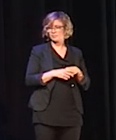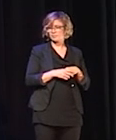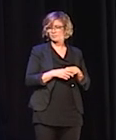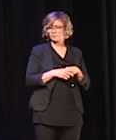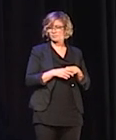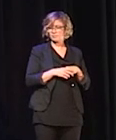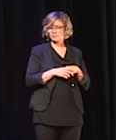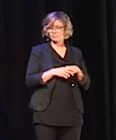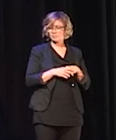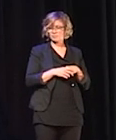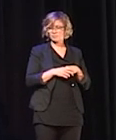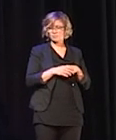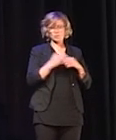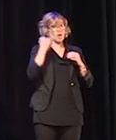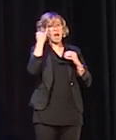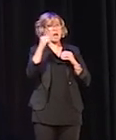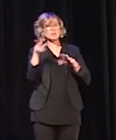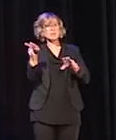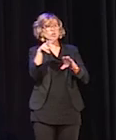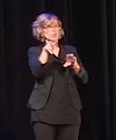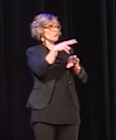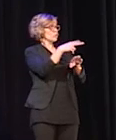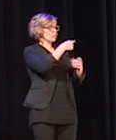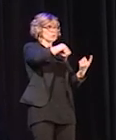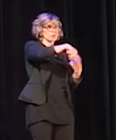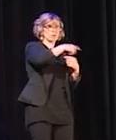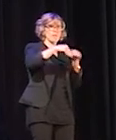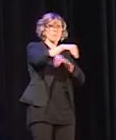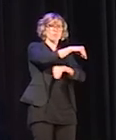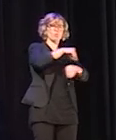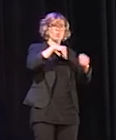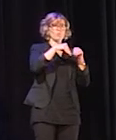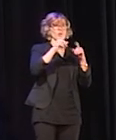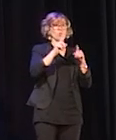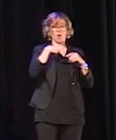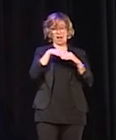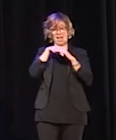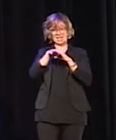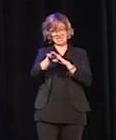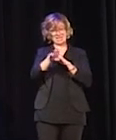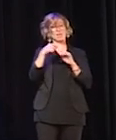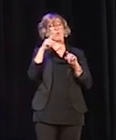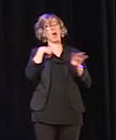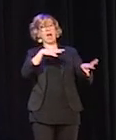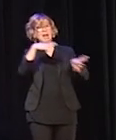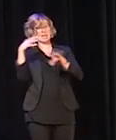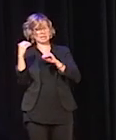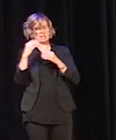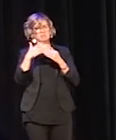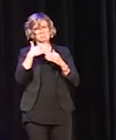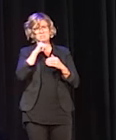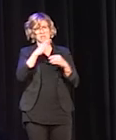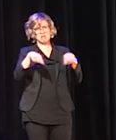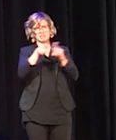But the idea is that there's a lot of different movement going on, and you never end up in the same place as when you entered, generally speaking.